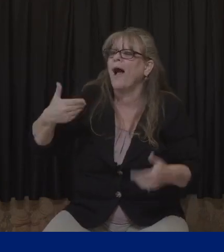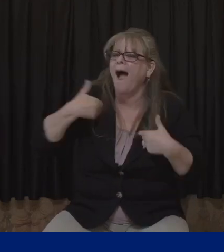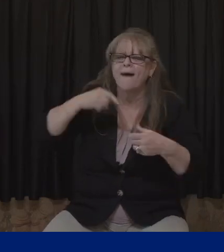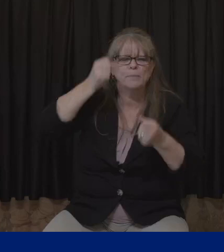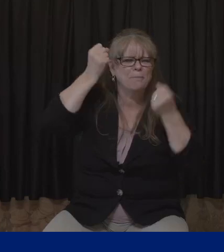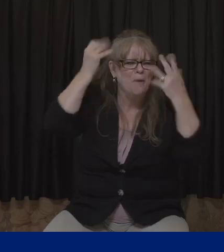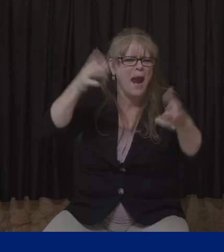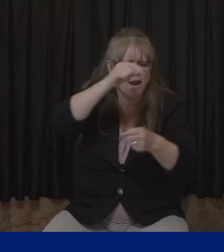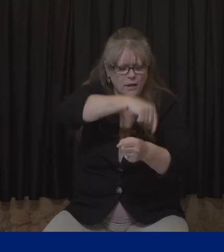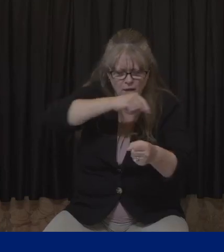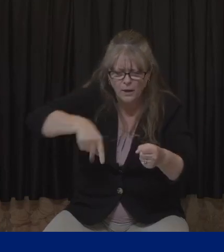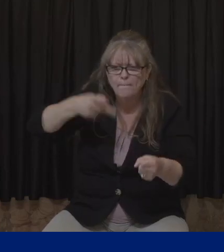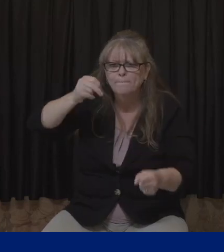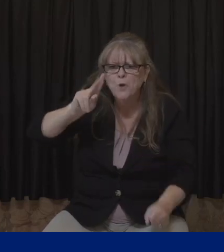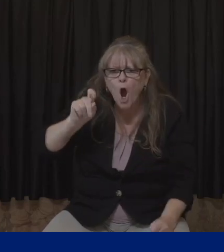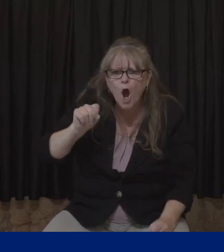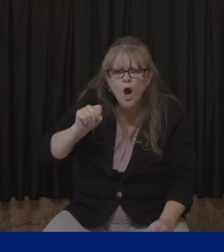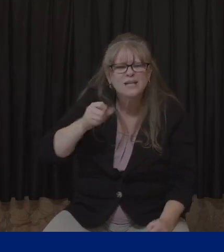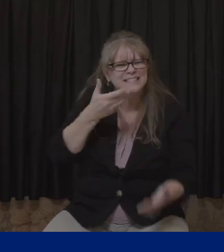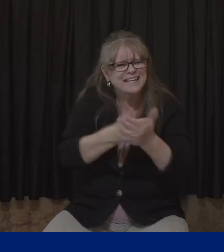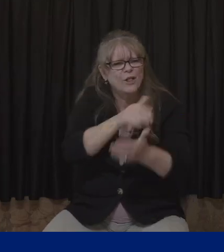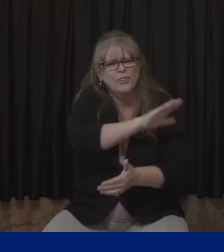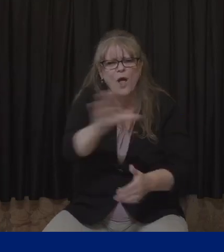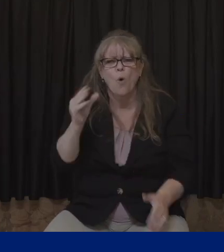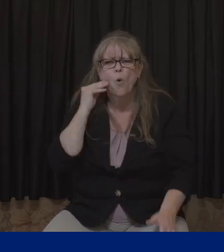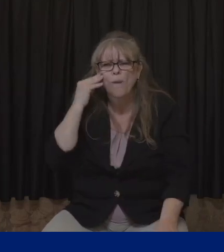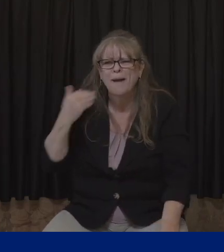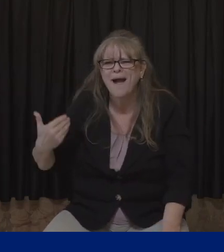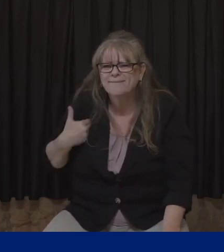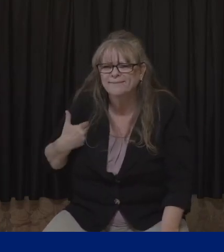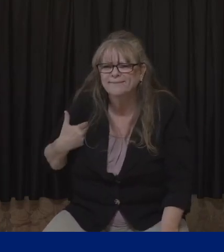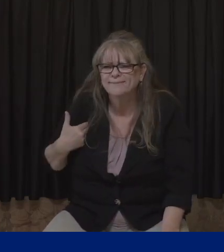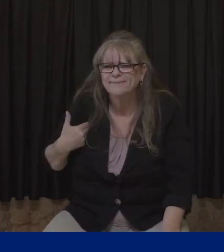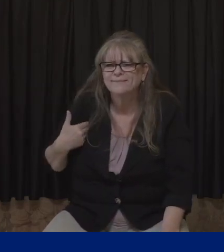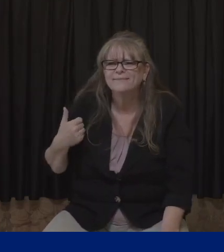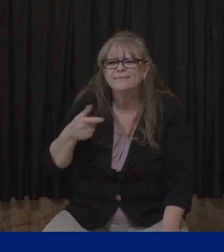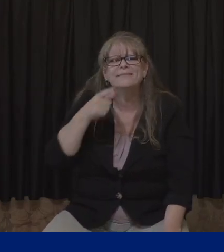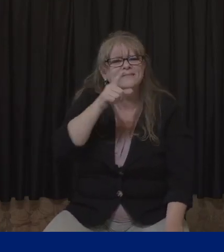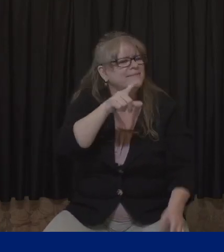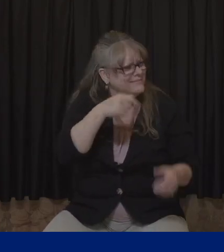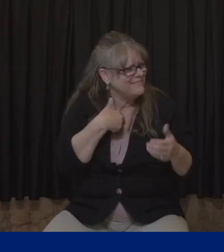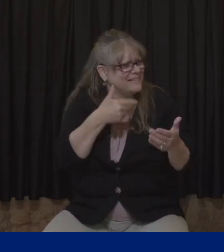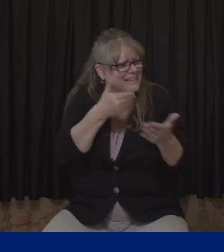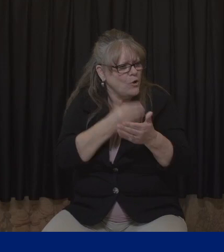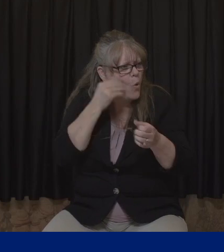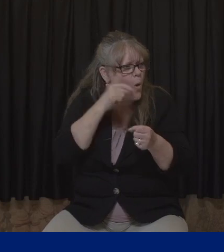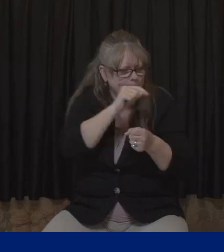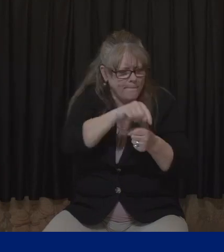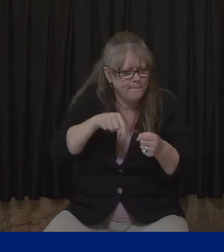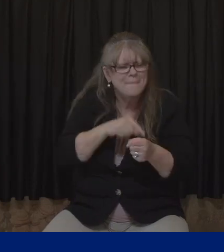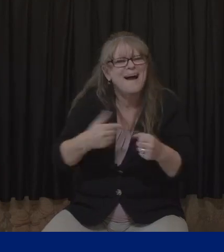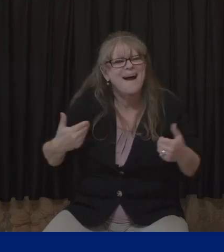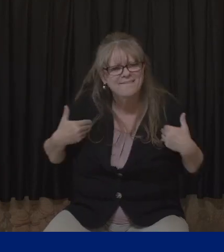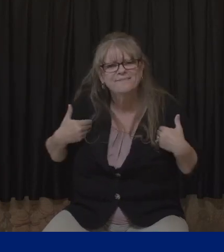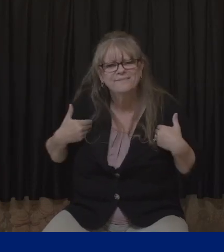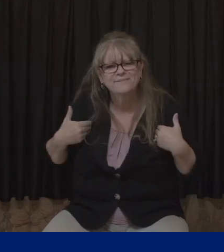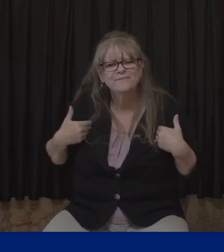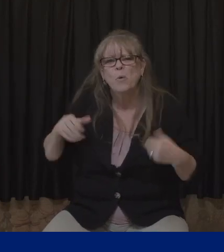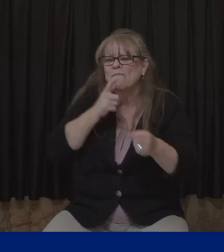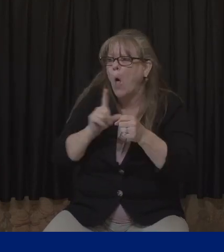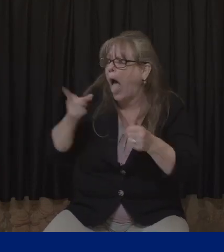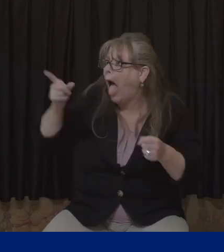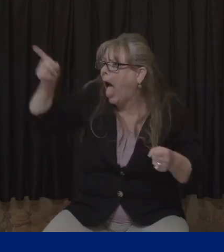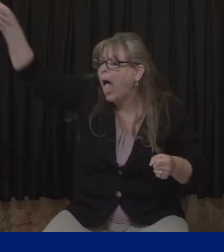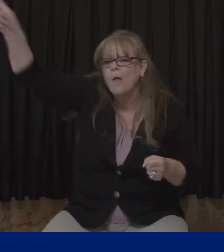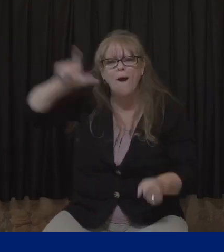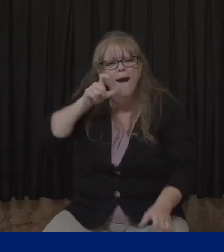their home. Try to find somebody that doesn't live within 10 miles of some kind of municipal park or open space. I don't think you can. It